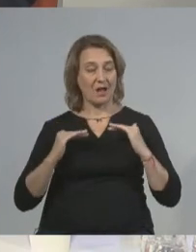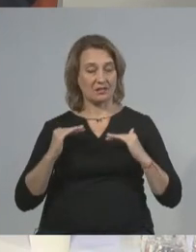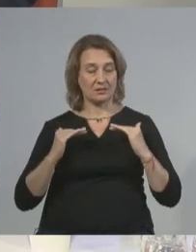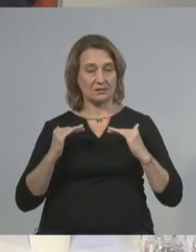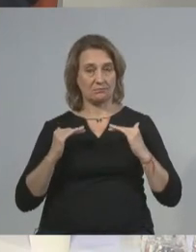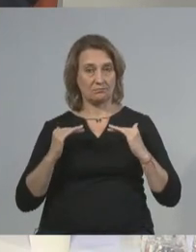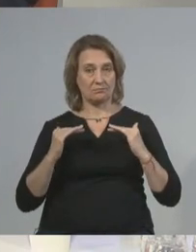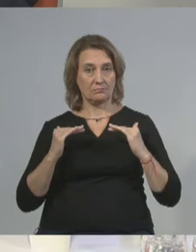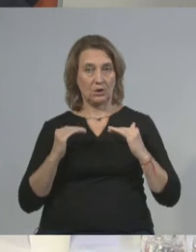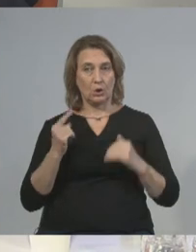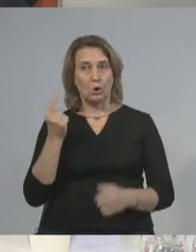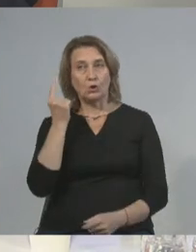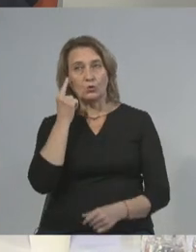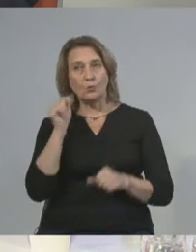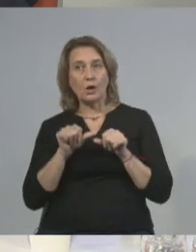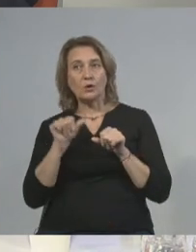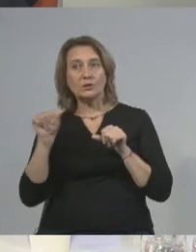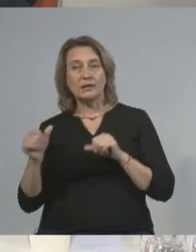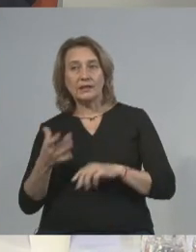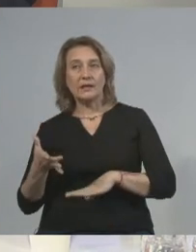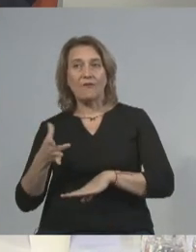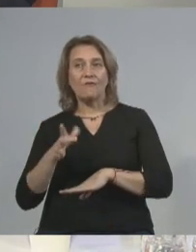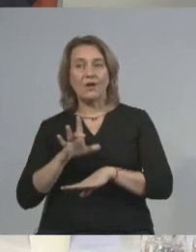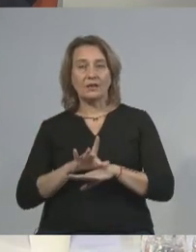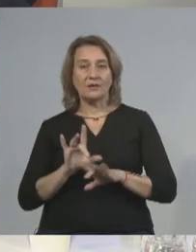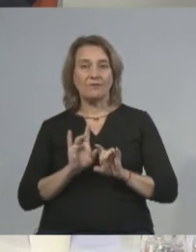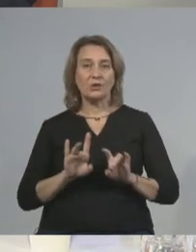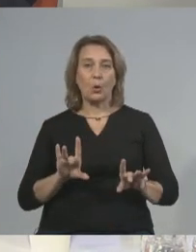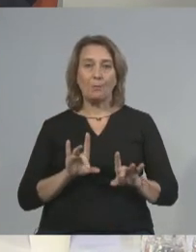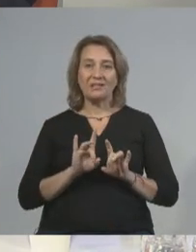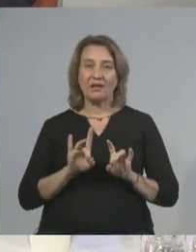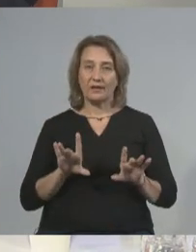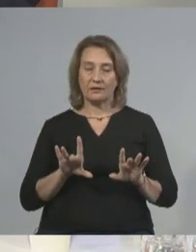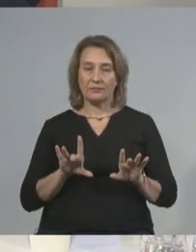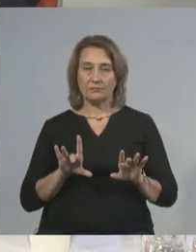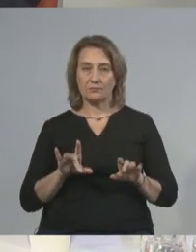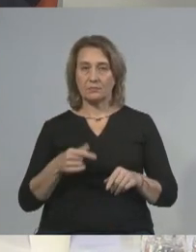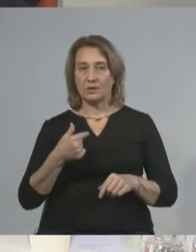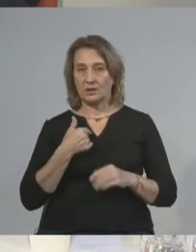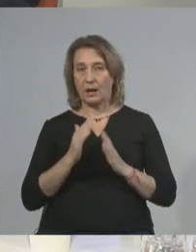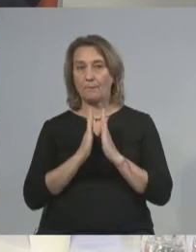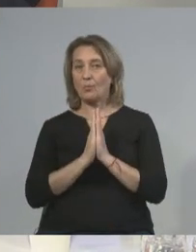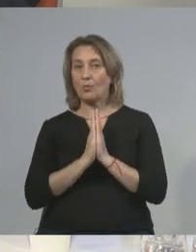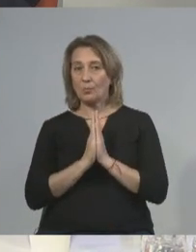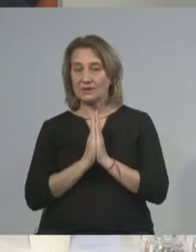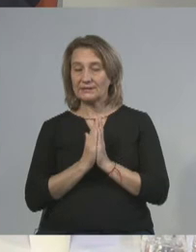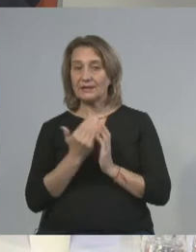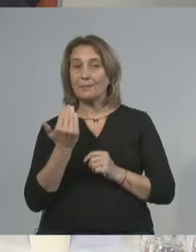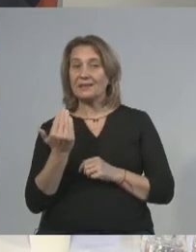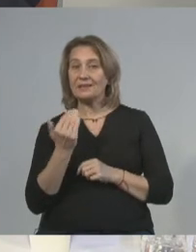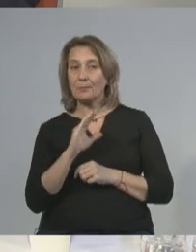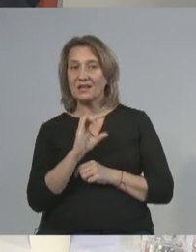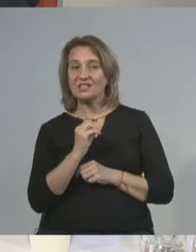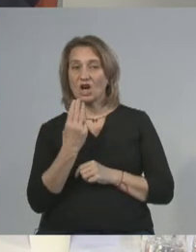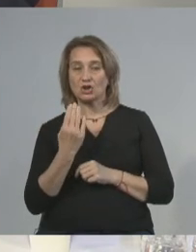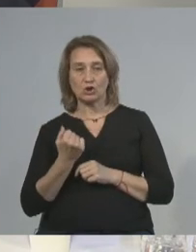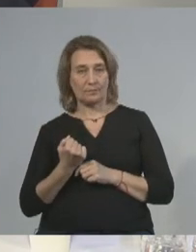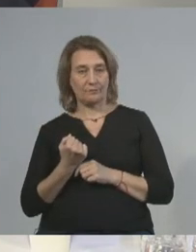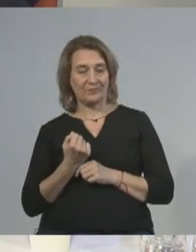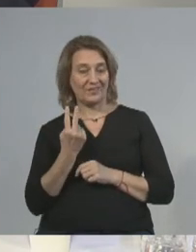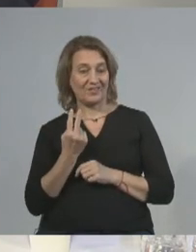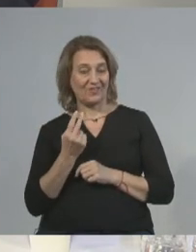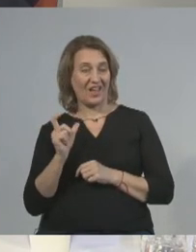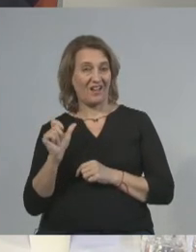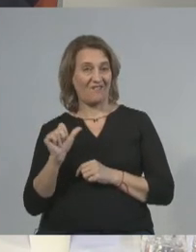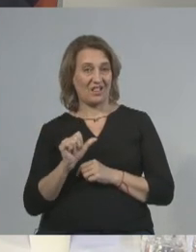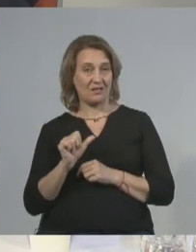justices just as telling the truth from the the effects from the comments so sasha i